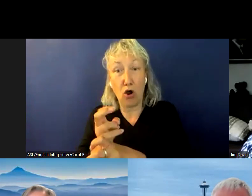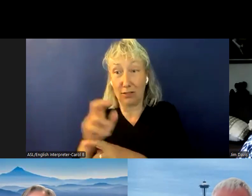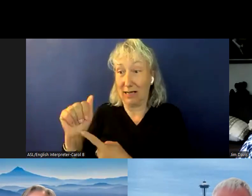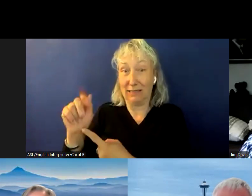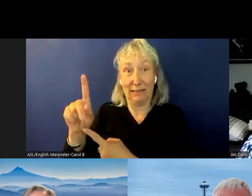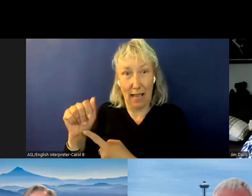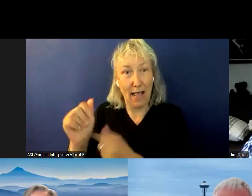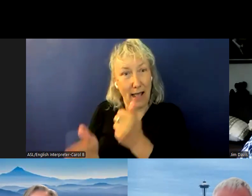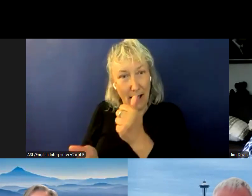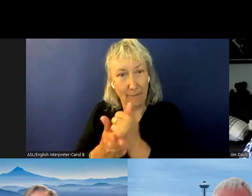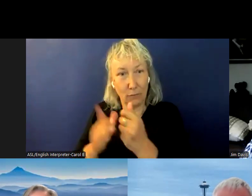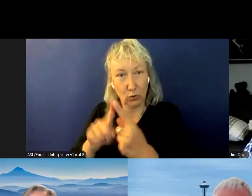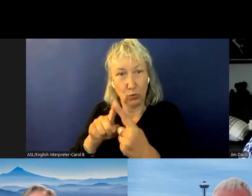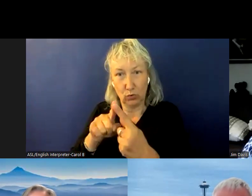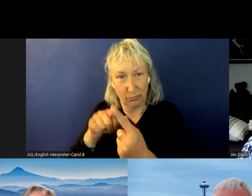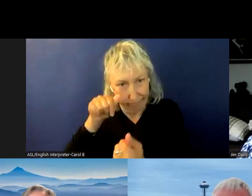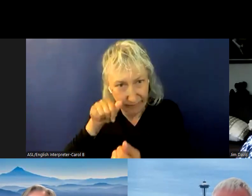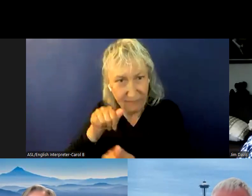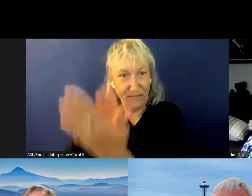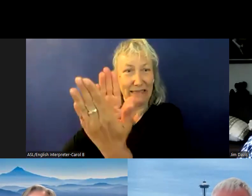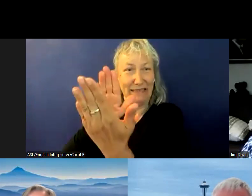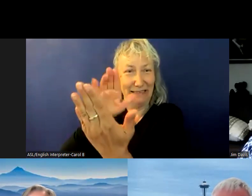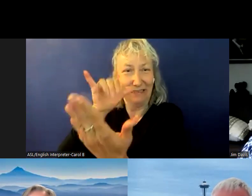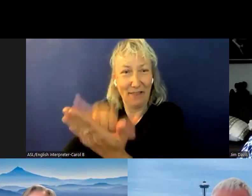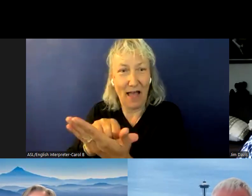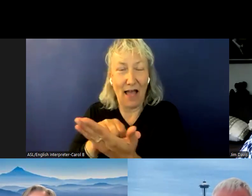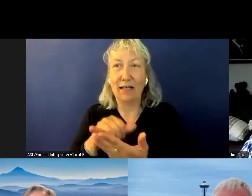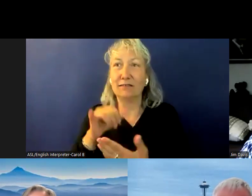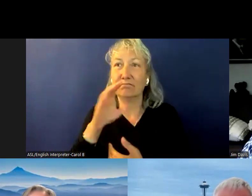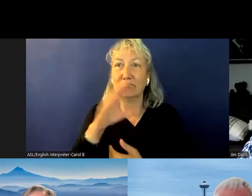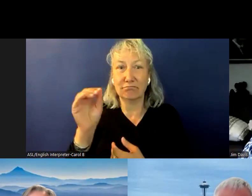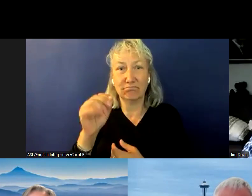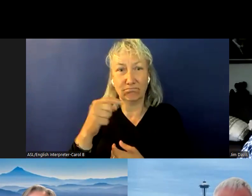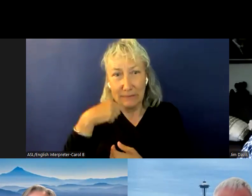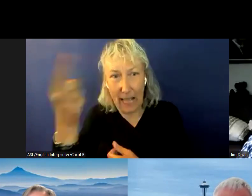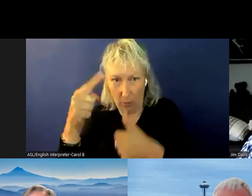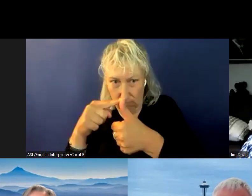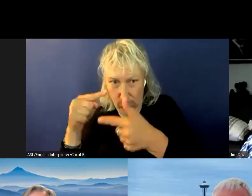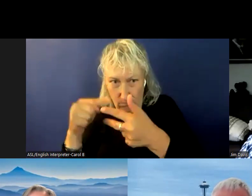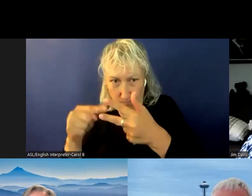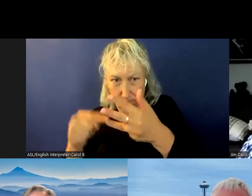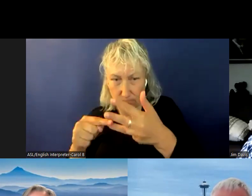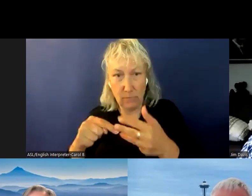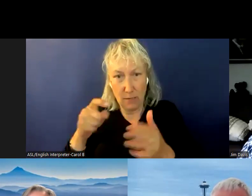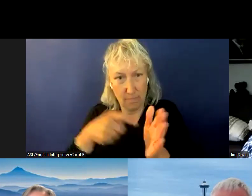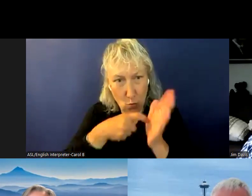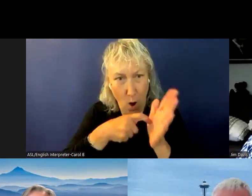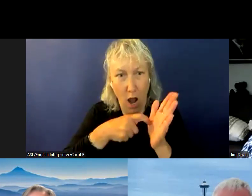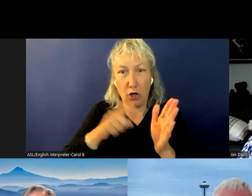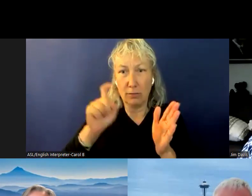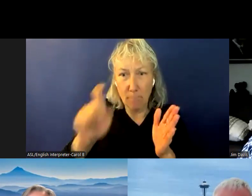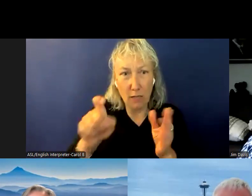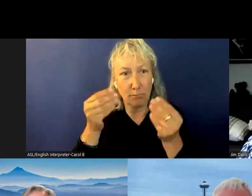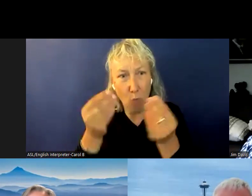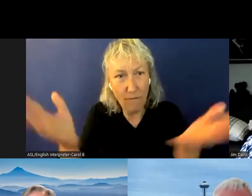certainly services and the types of services that should be given, and Oregon has some of the best service provision in the